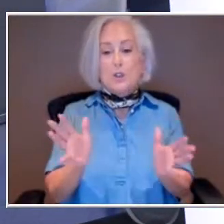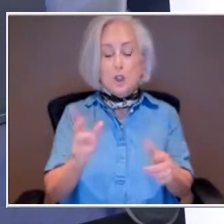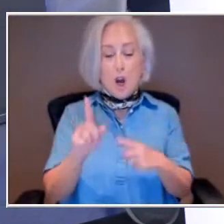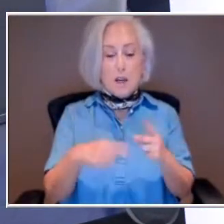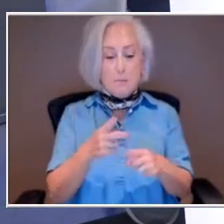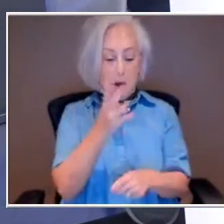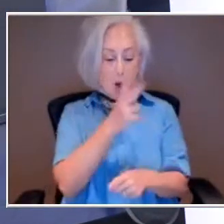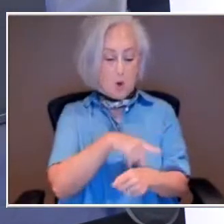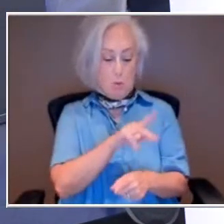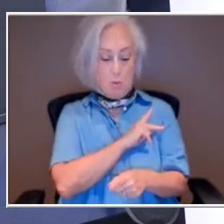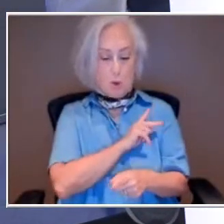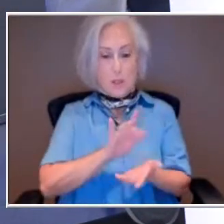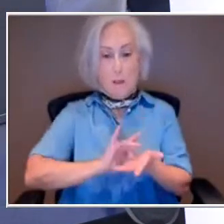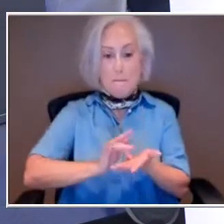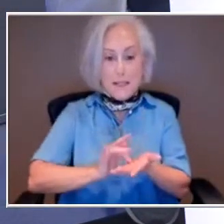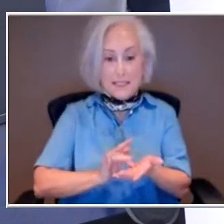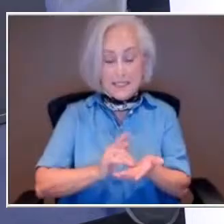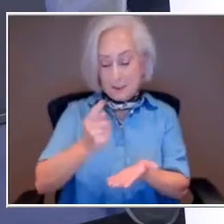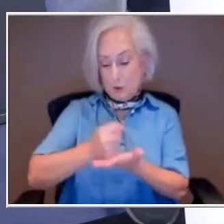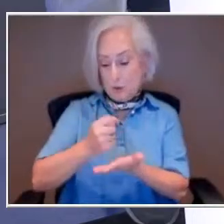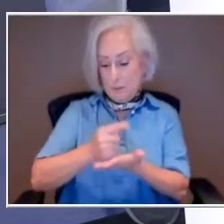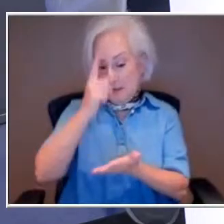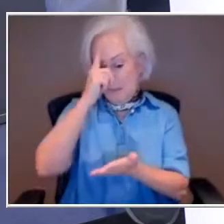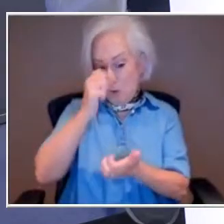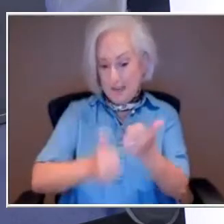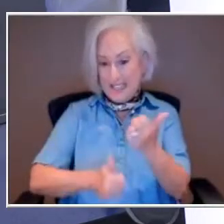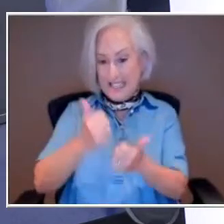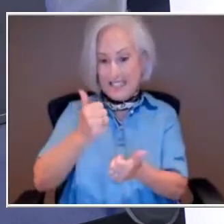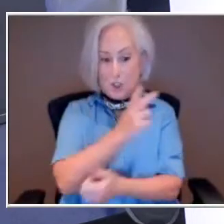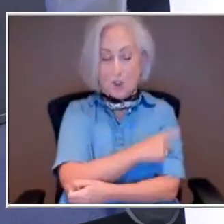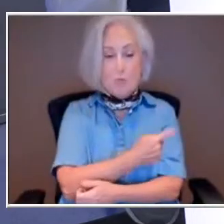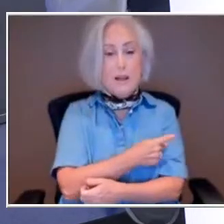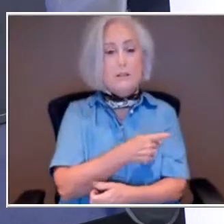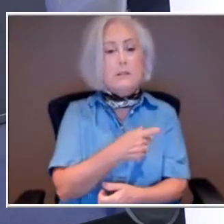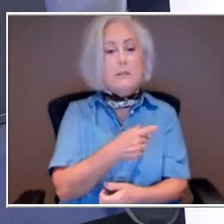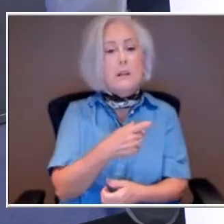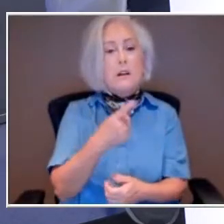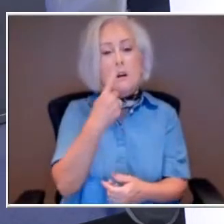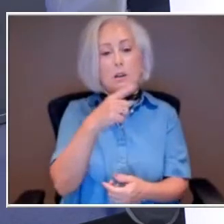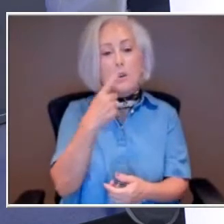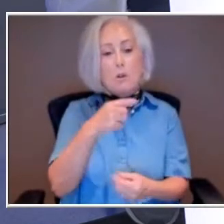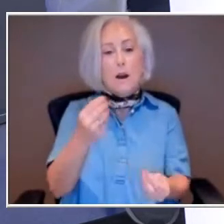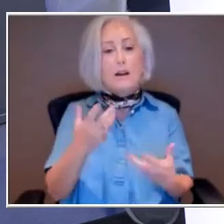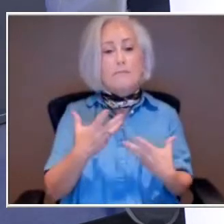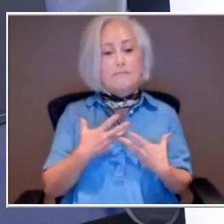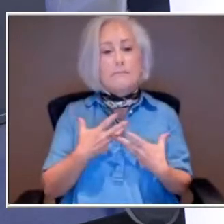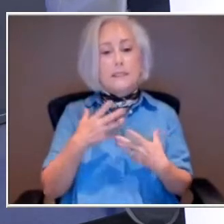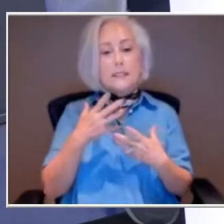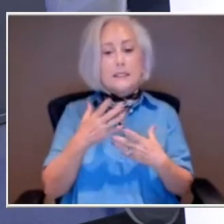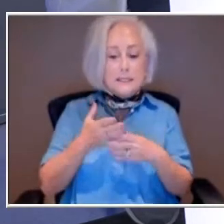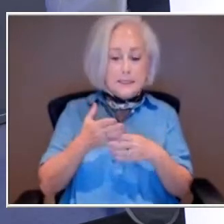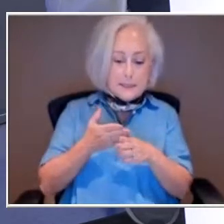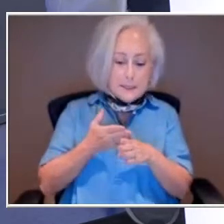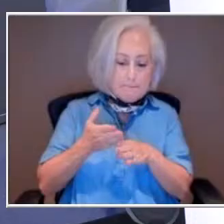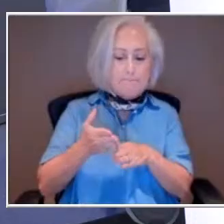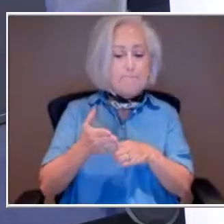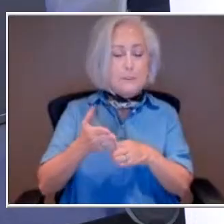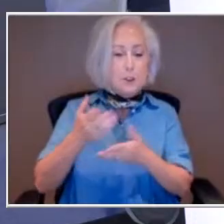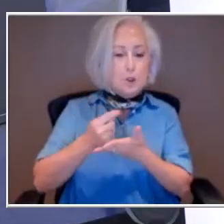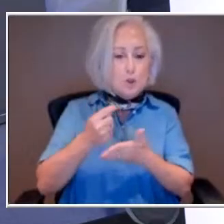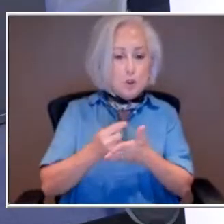each patient. Could you explain the importance of specialized treatments and the team approach, and how that